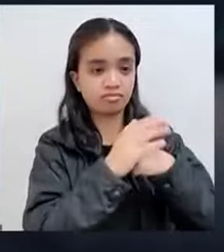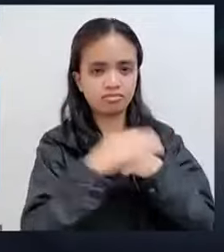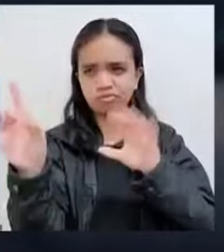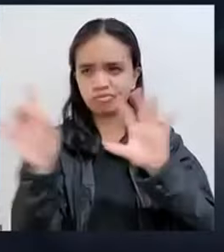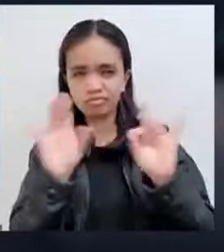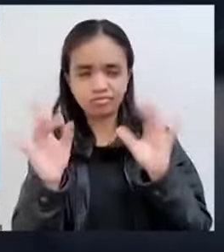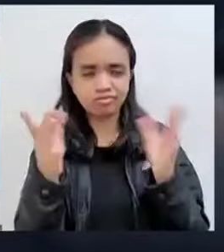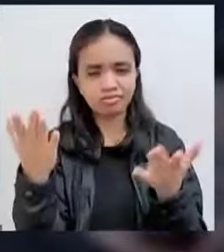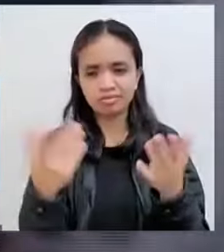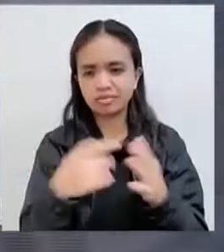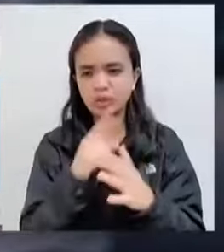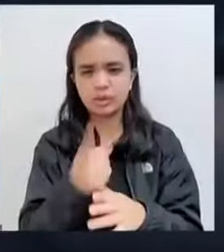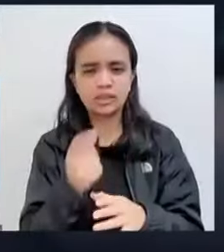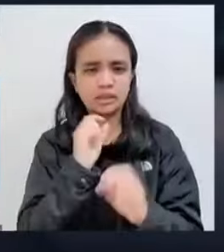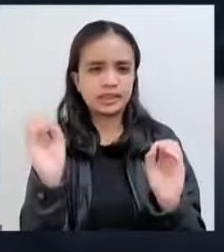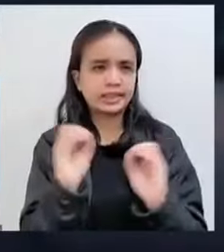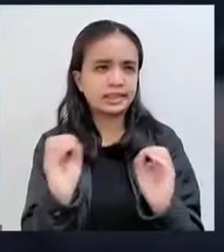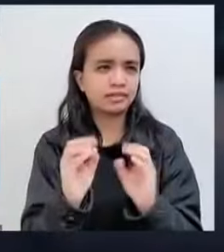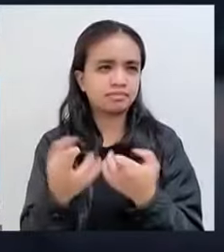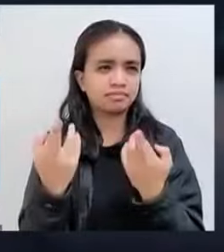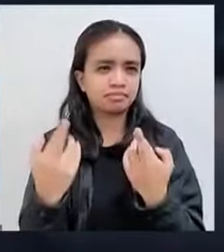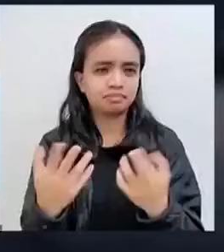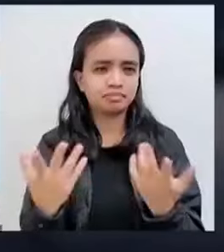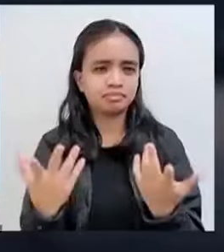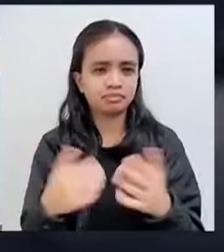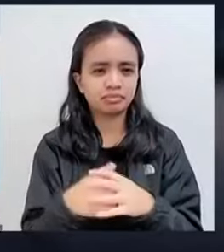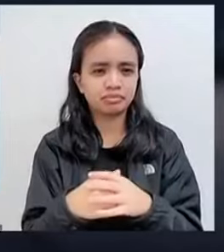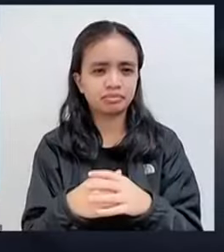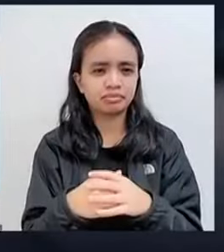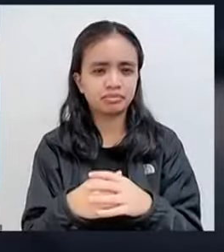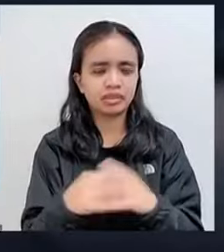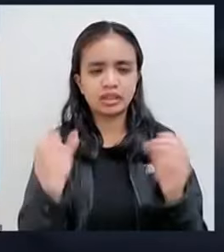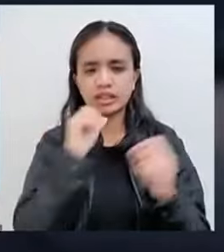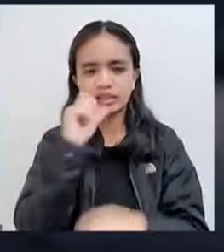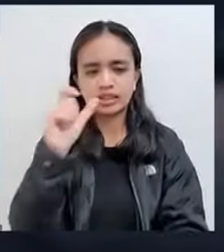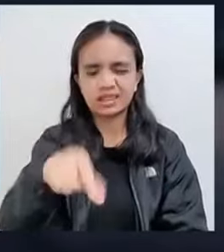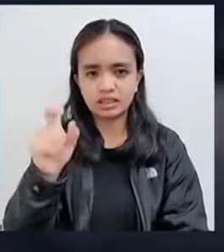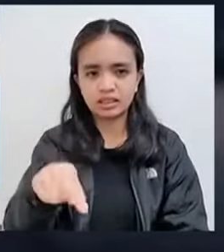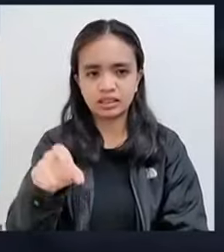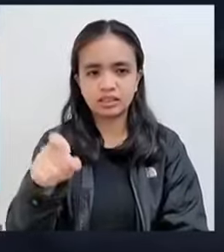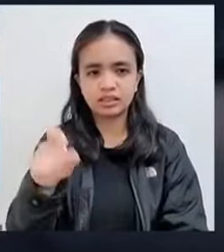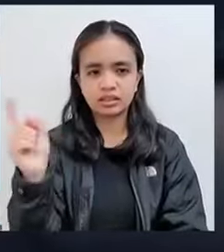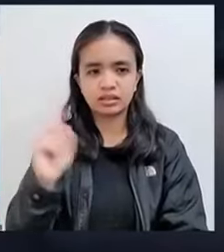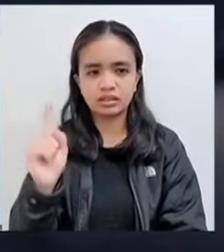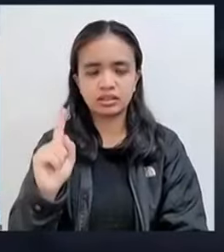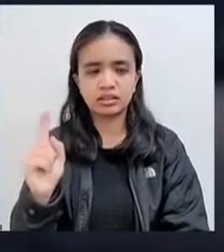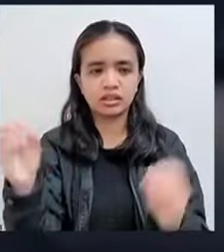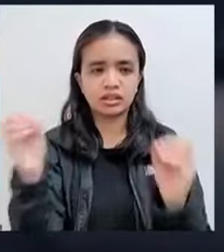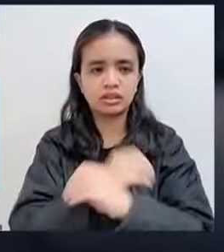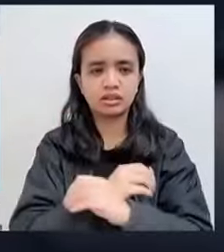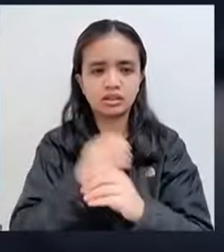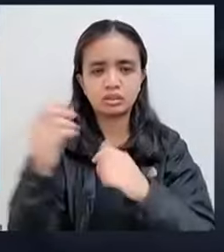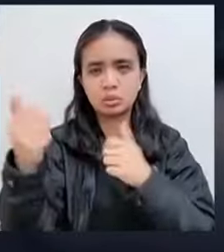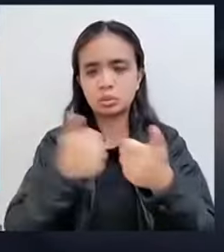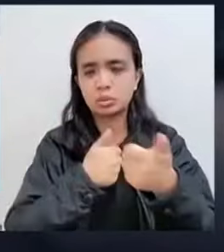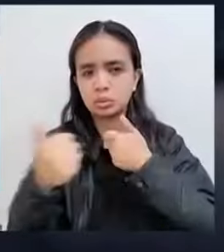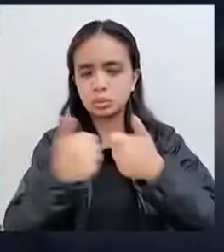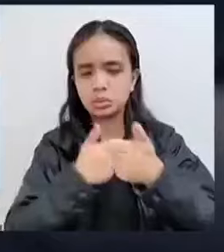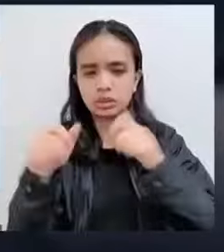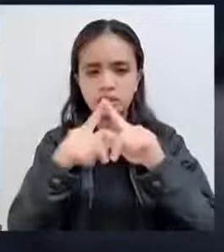disgraceful. It's just disgraceful. We don't need 2 octogenarians in office, running for office. There's plenty of other